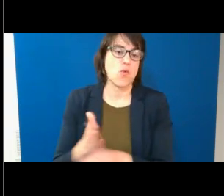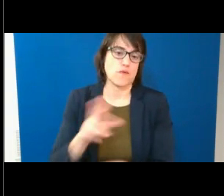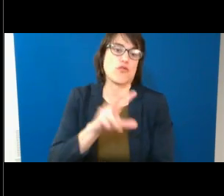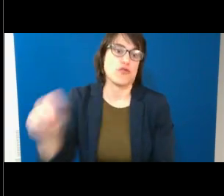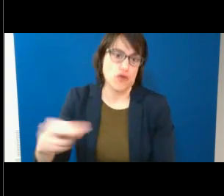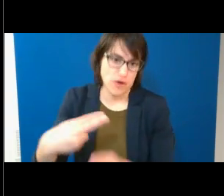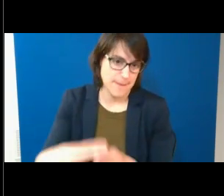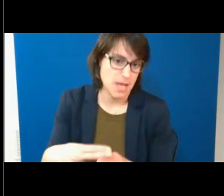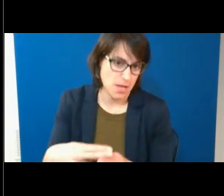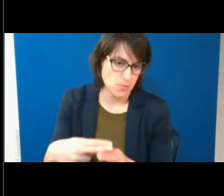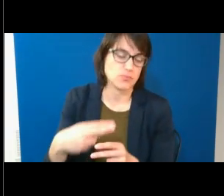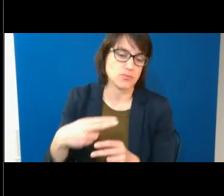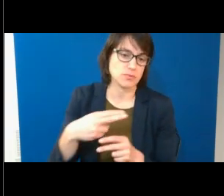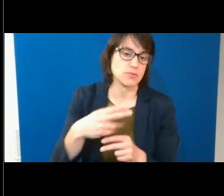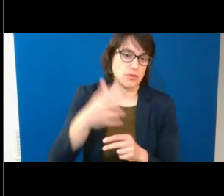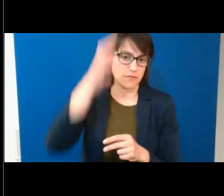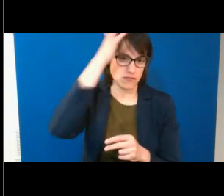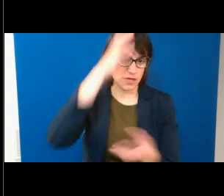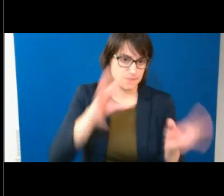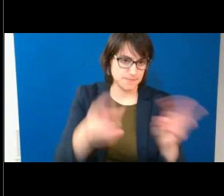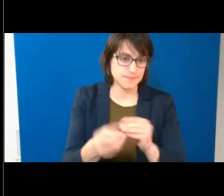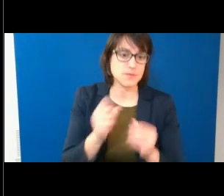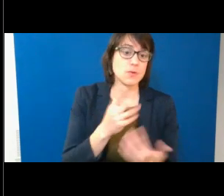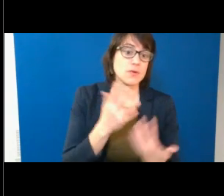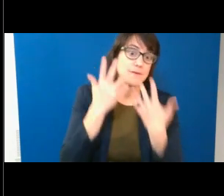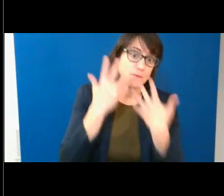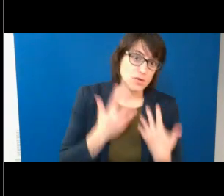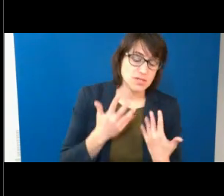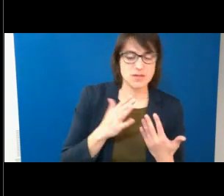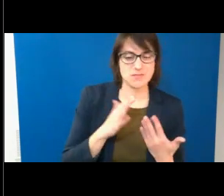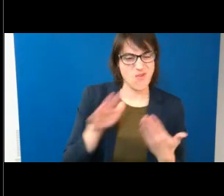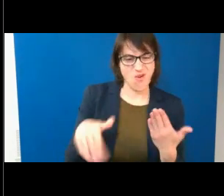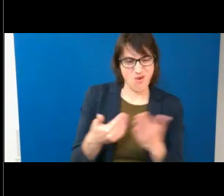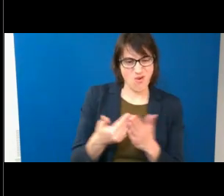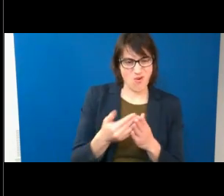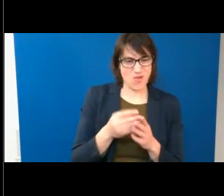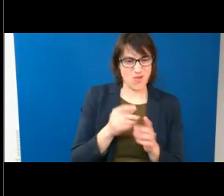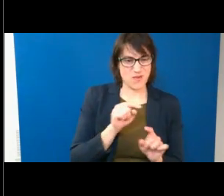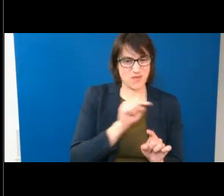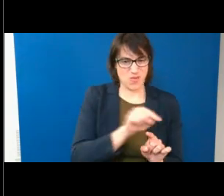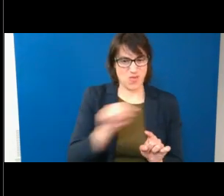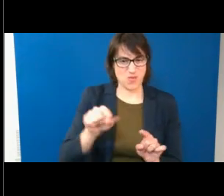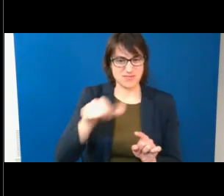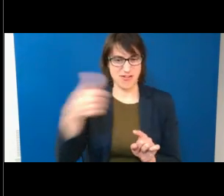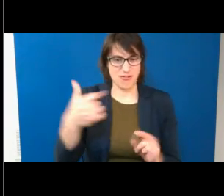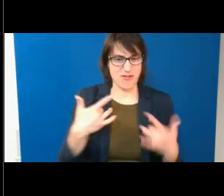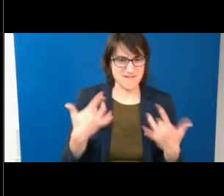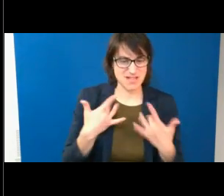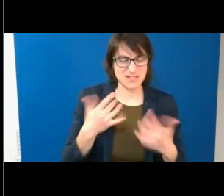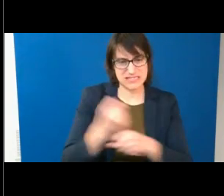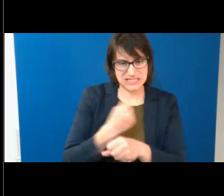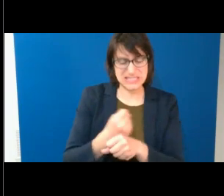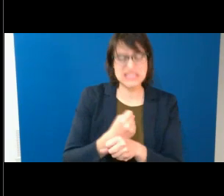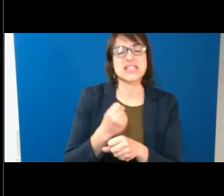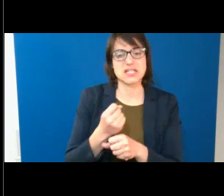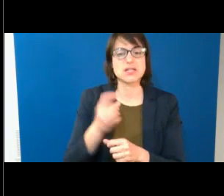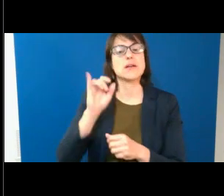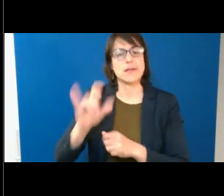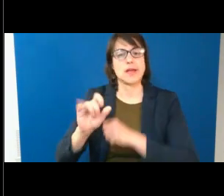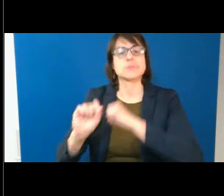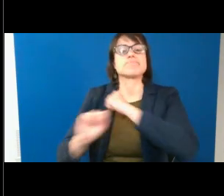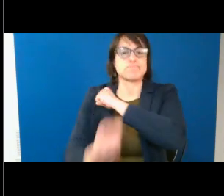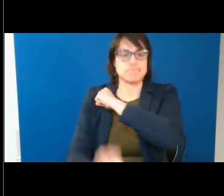So fortunately, all of those unfortunate events and statistics have also laid the groundwork for why this coalition is happening.